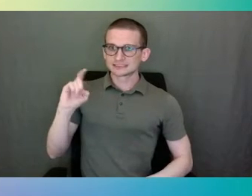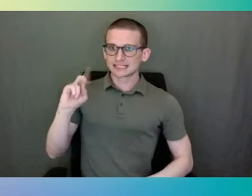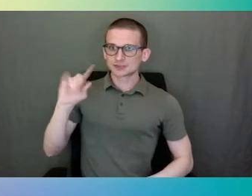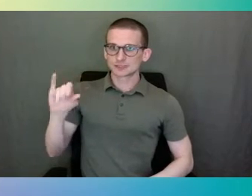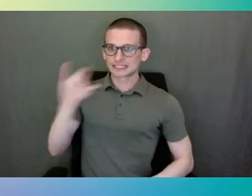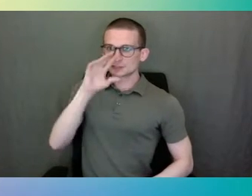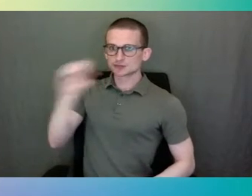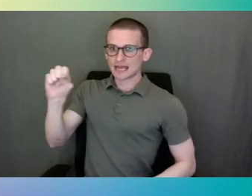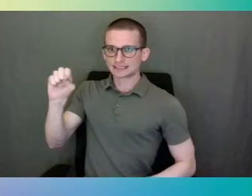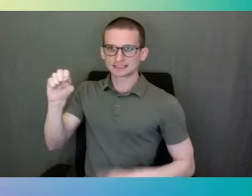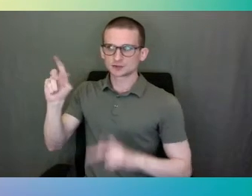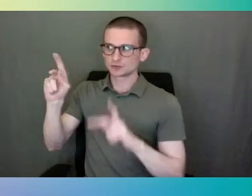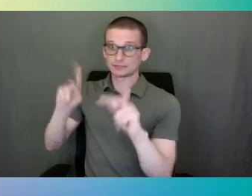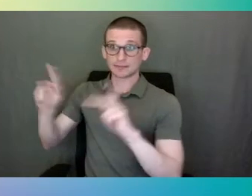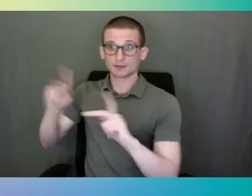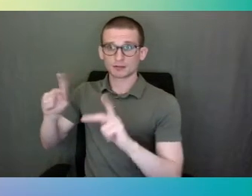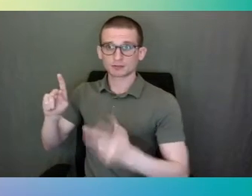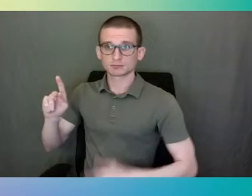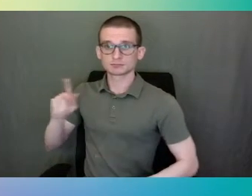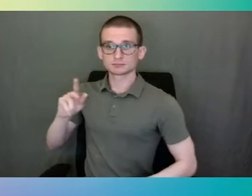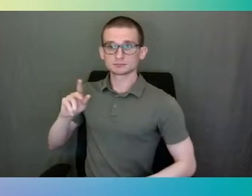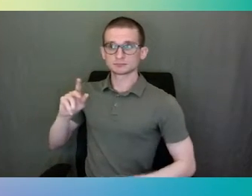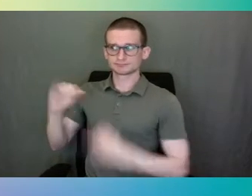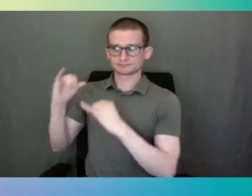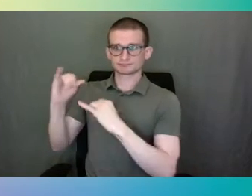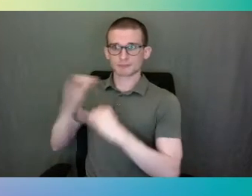to my own sex. I don't know